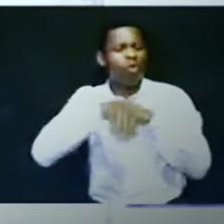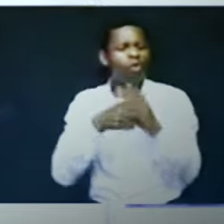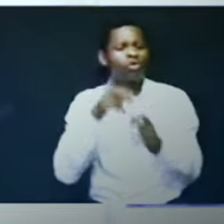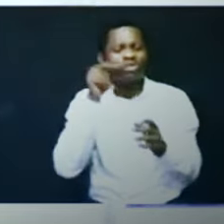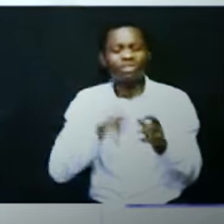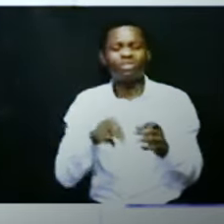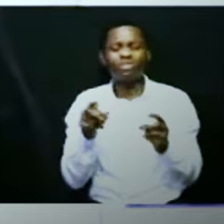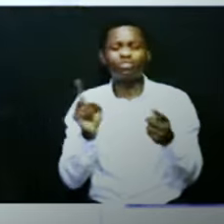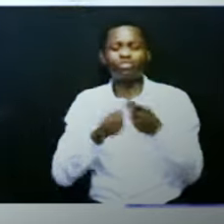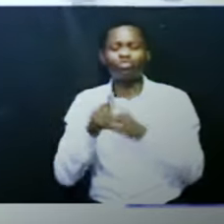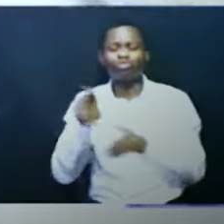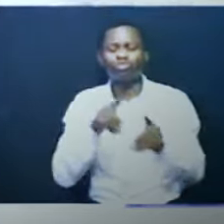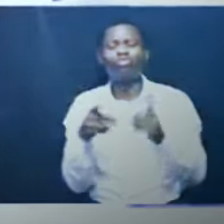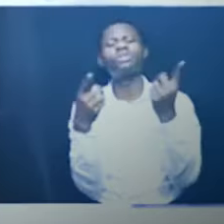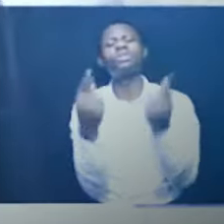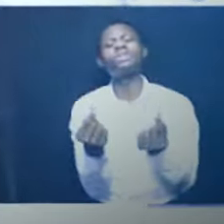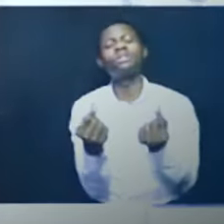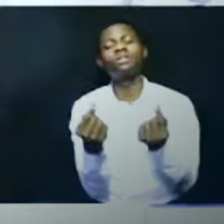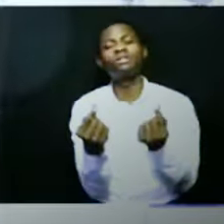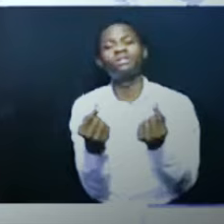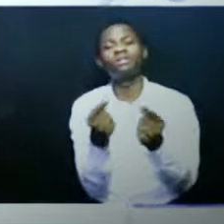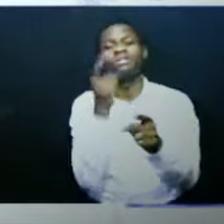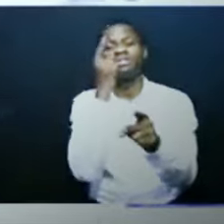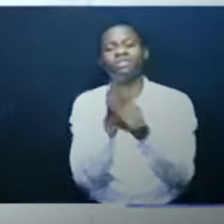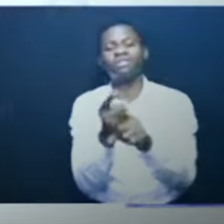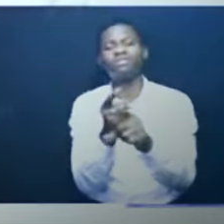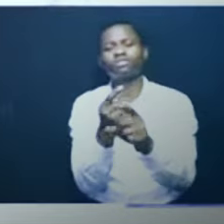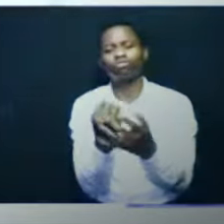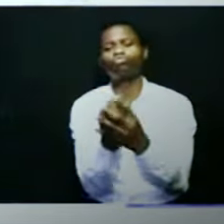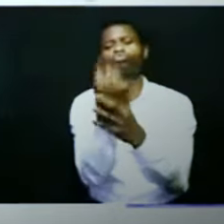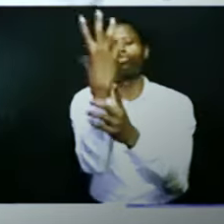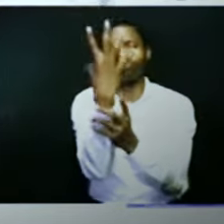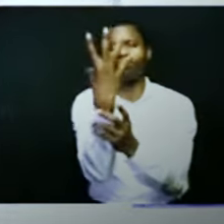do, brothers, is for you to grow.